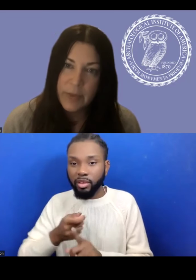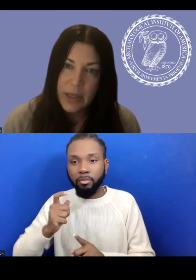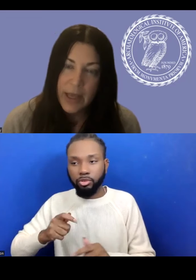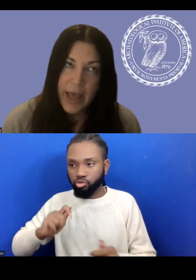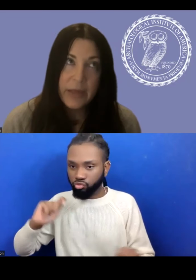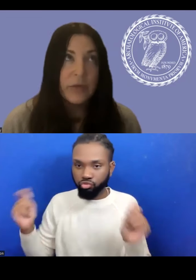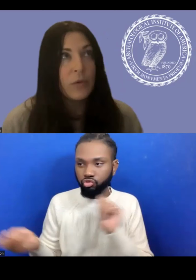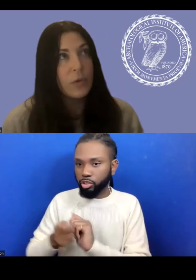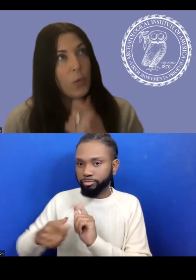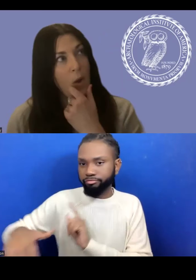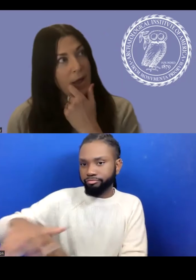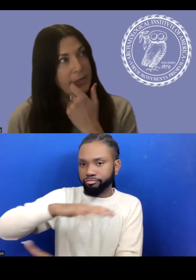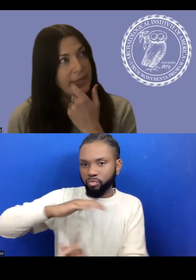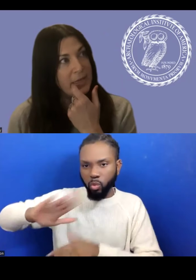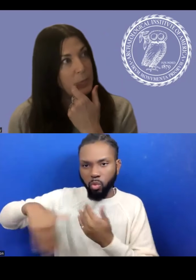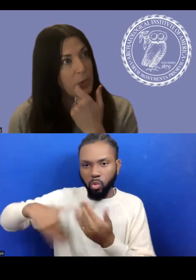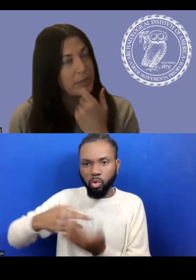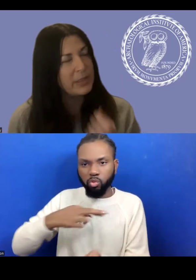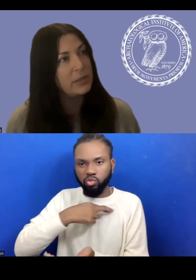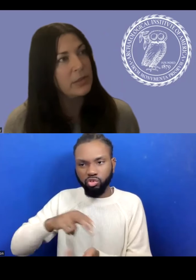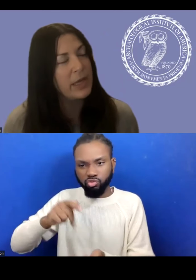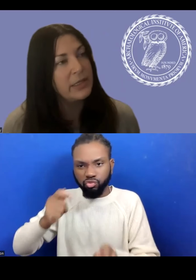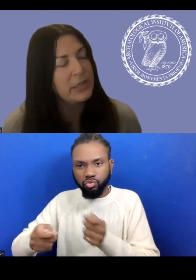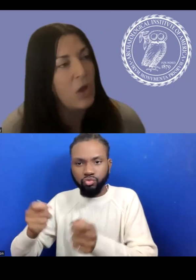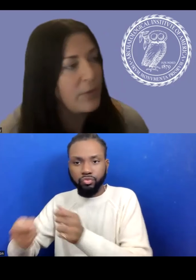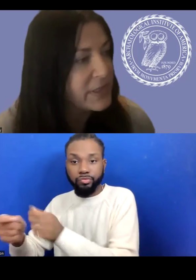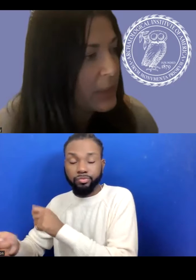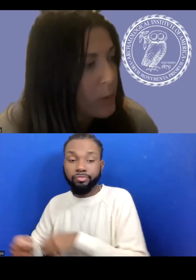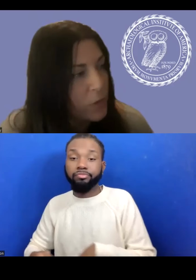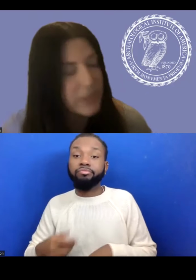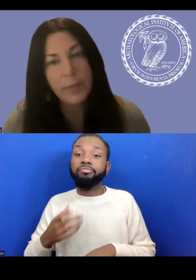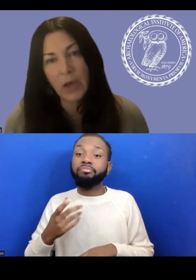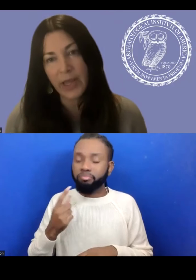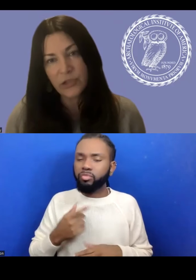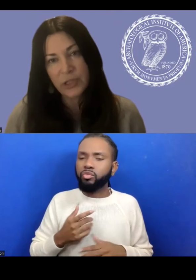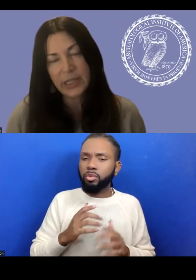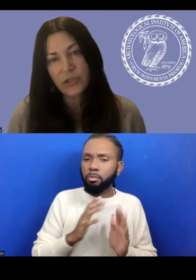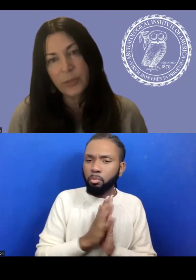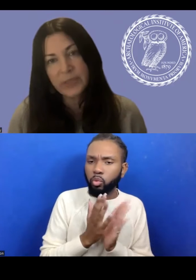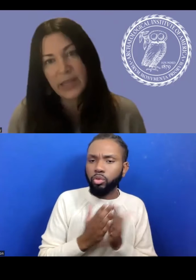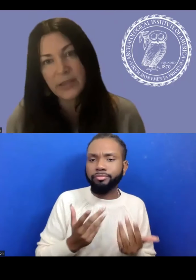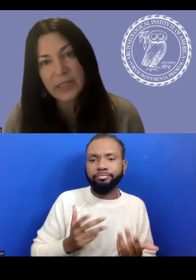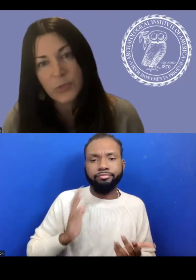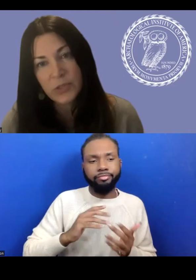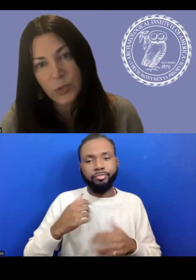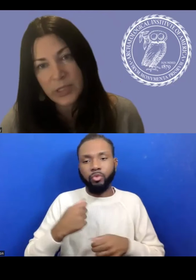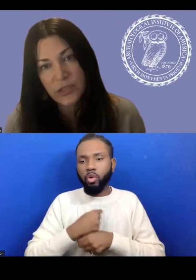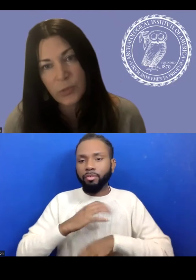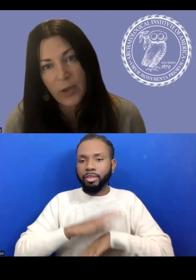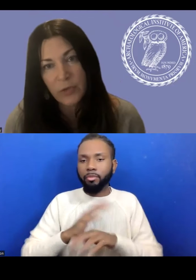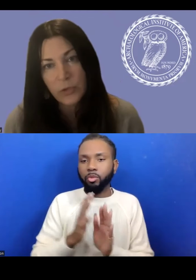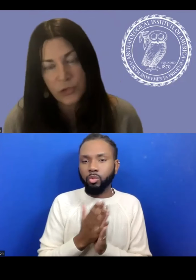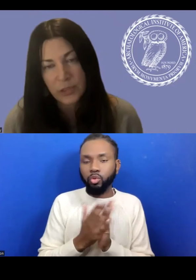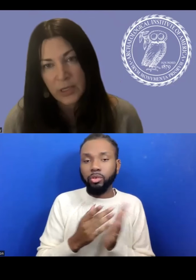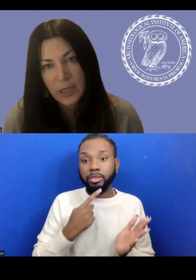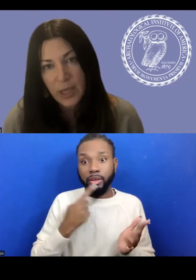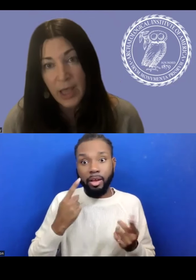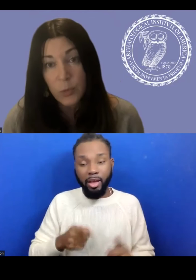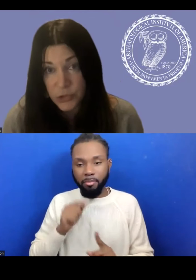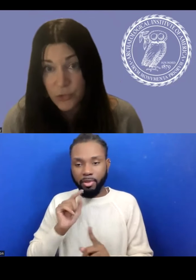him. And while textbooks and coffee table books about ancient Egypt say that this was a religious